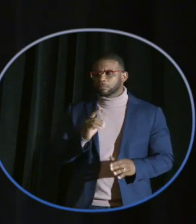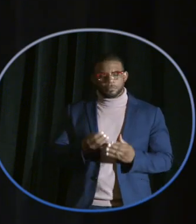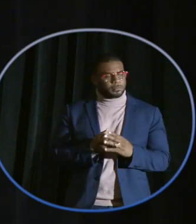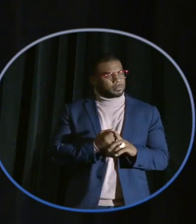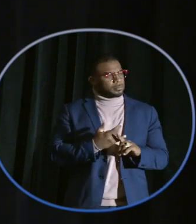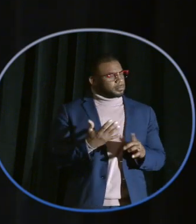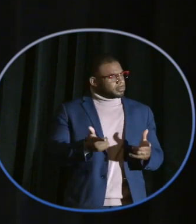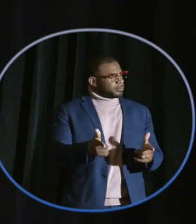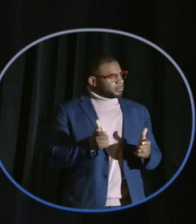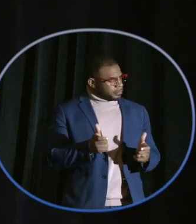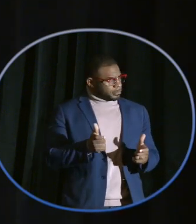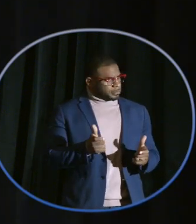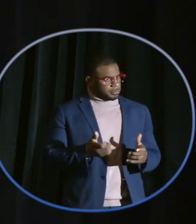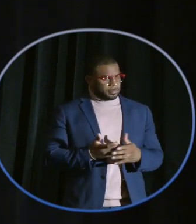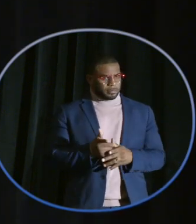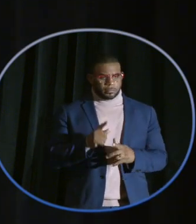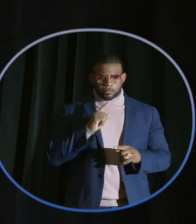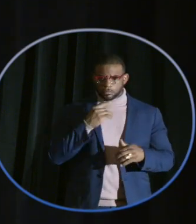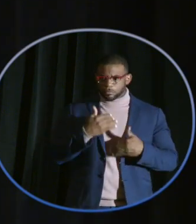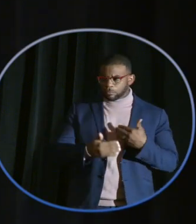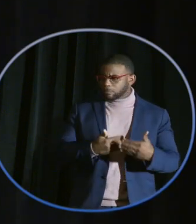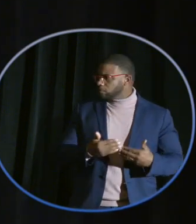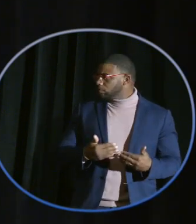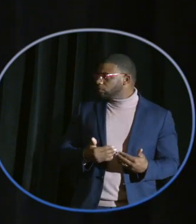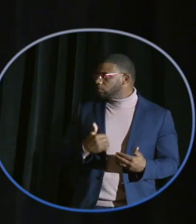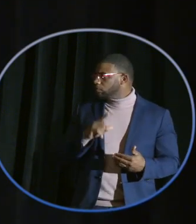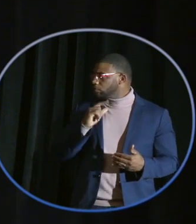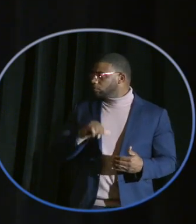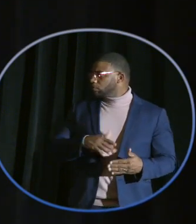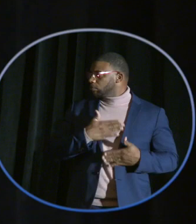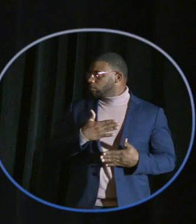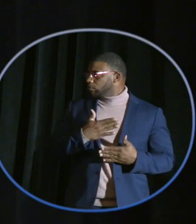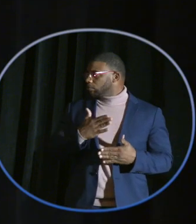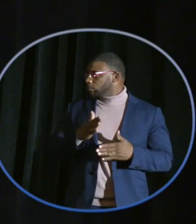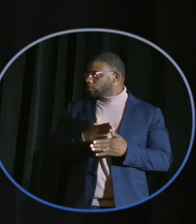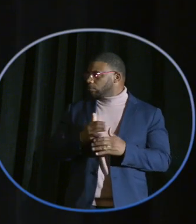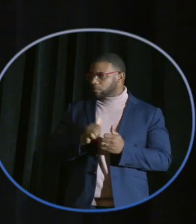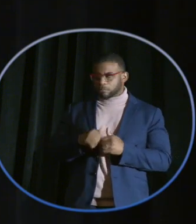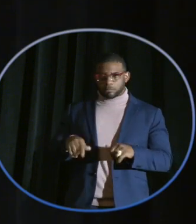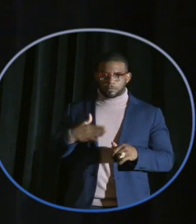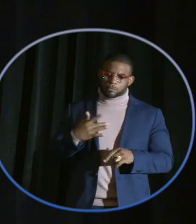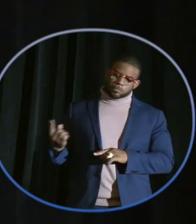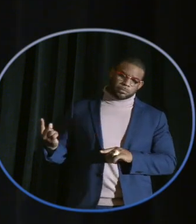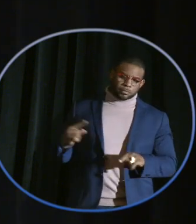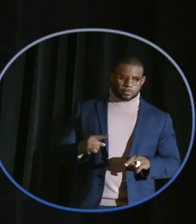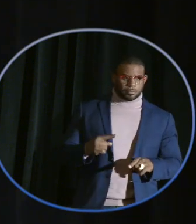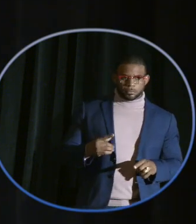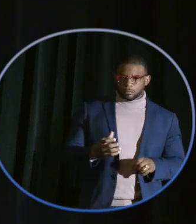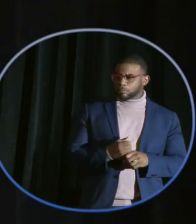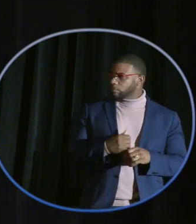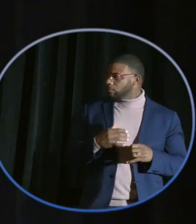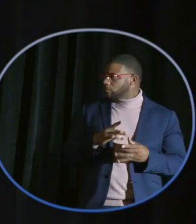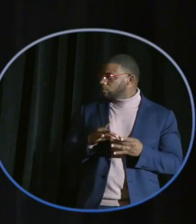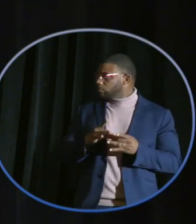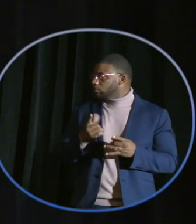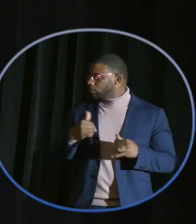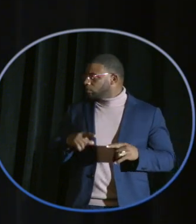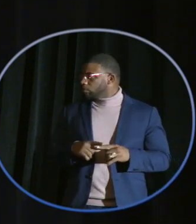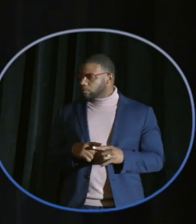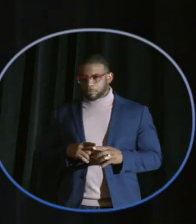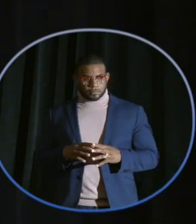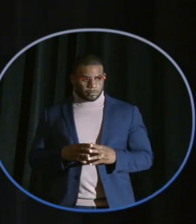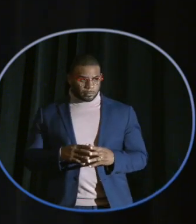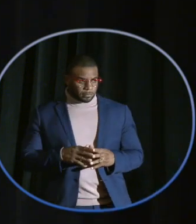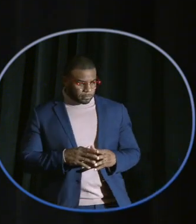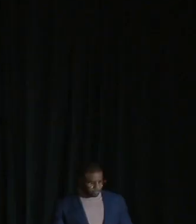growing fast, growing furiously, and we are so happy to be partners with them. Please come on up and say a few things for us. Thank